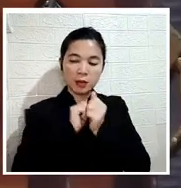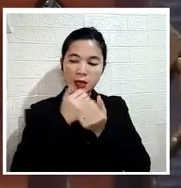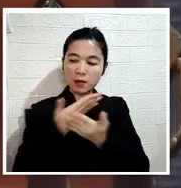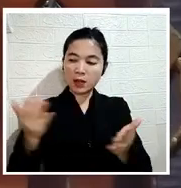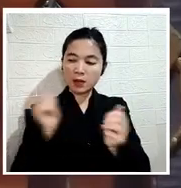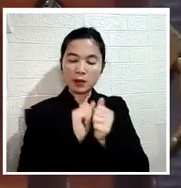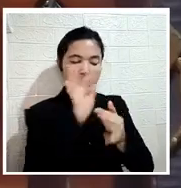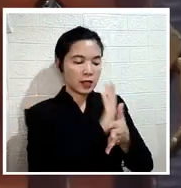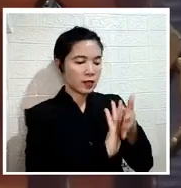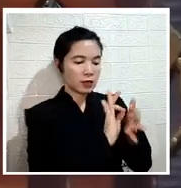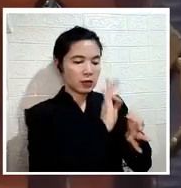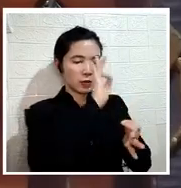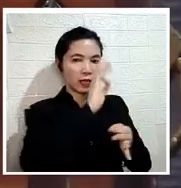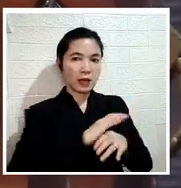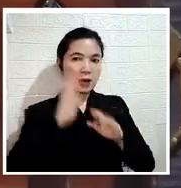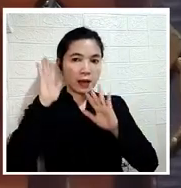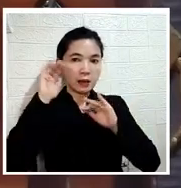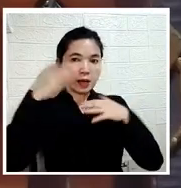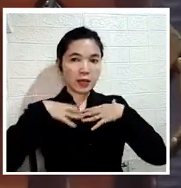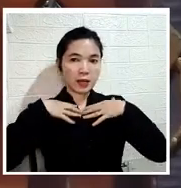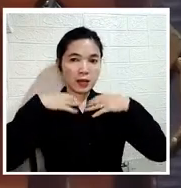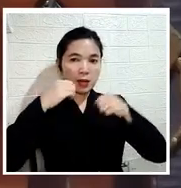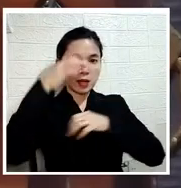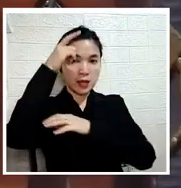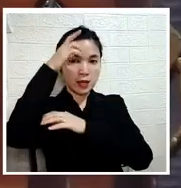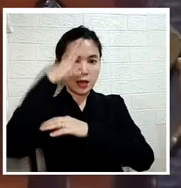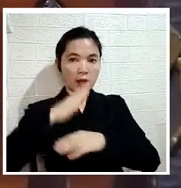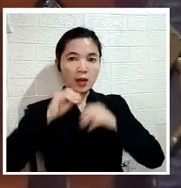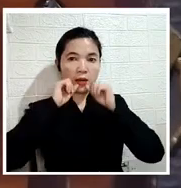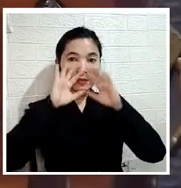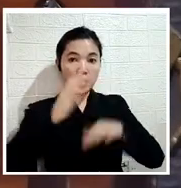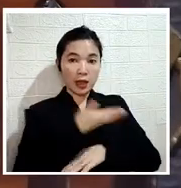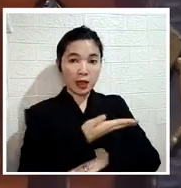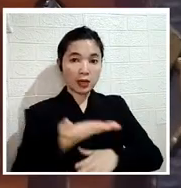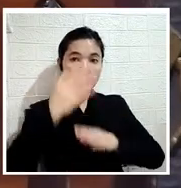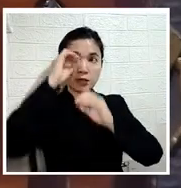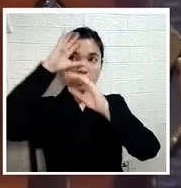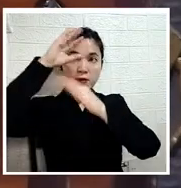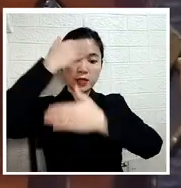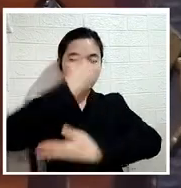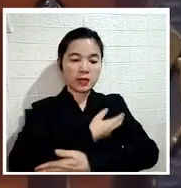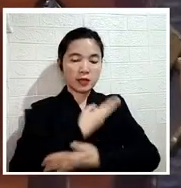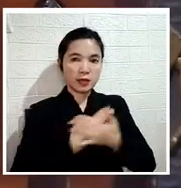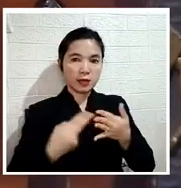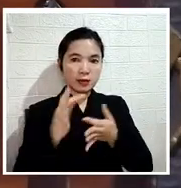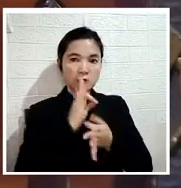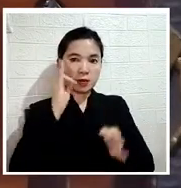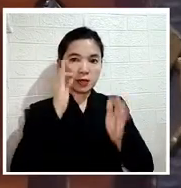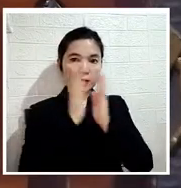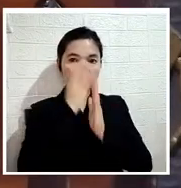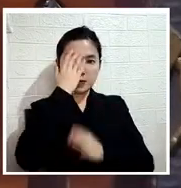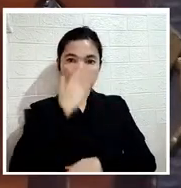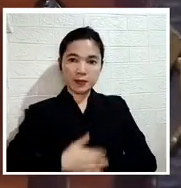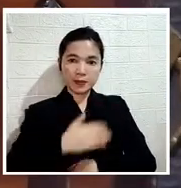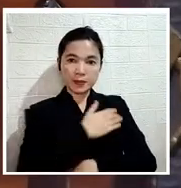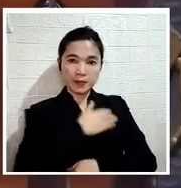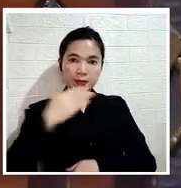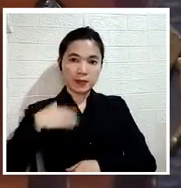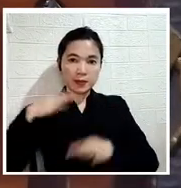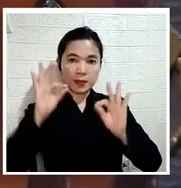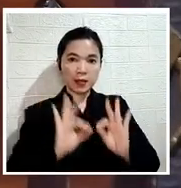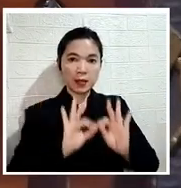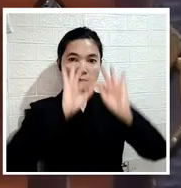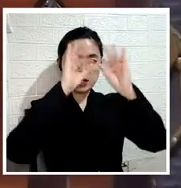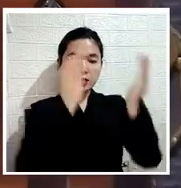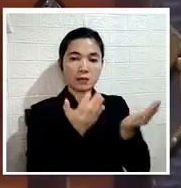your spirit. And may the Almighty God bless you, the Father and the Son and the Holy Spirit. Amen. The mass been offered. Go